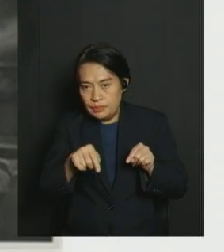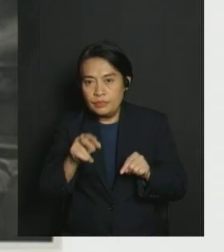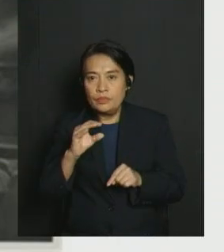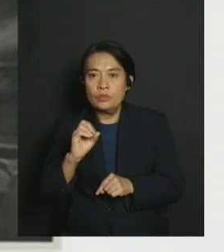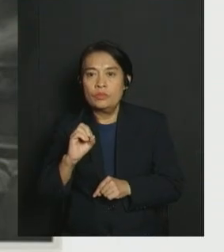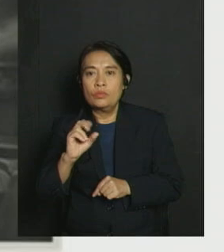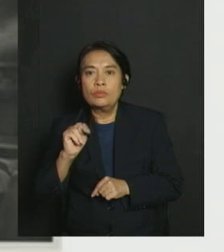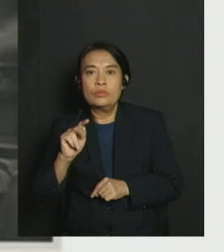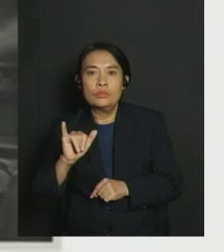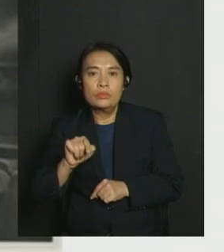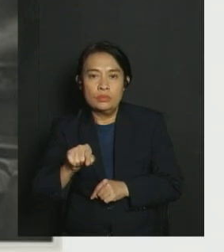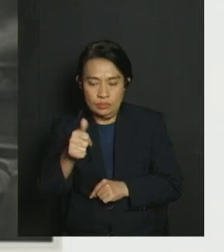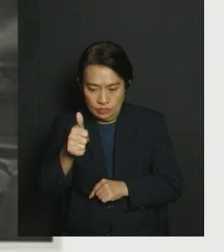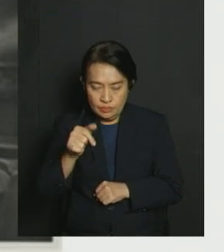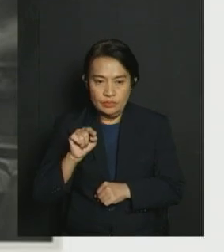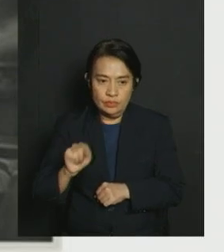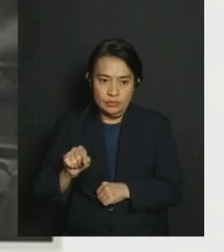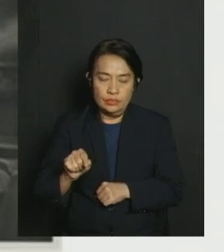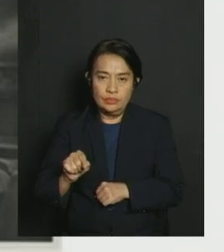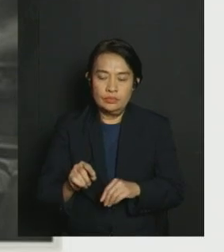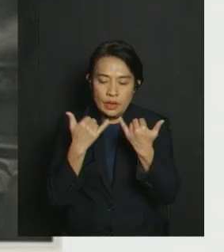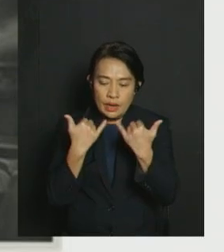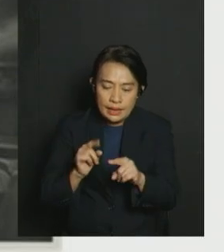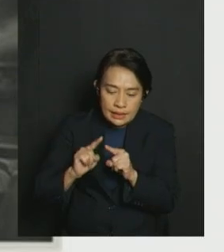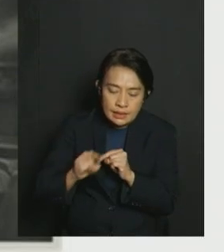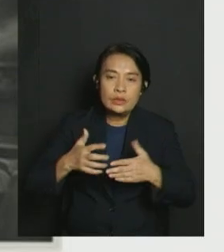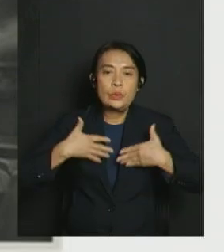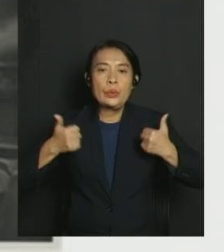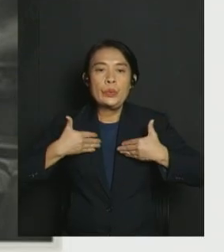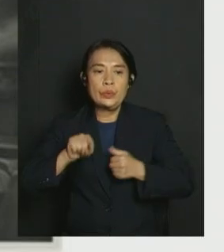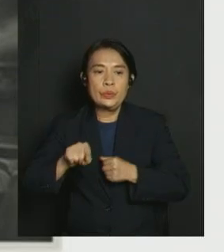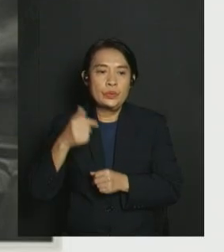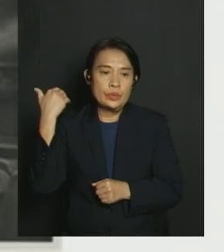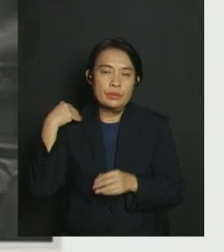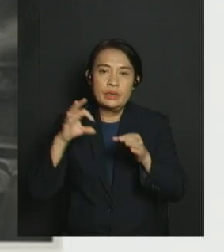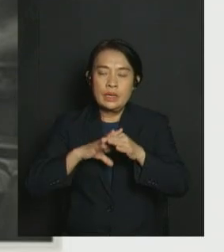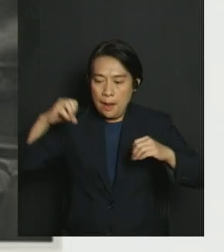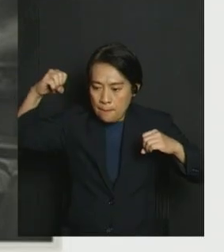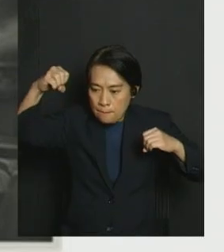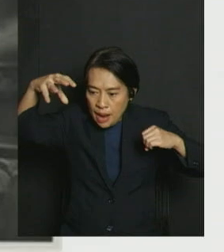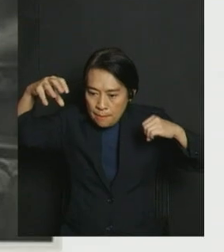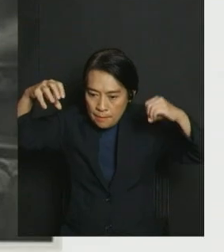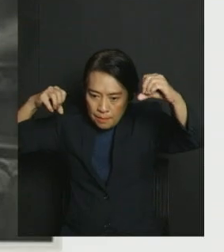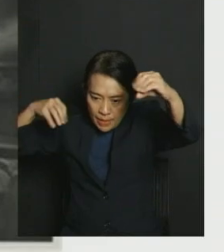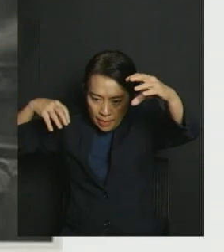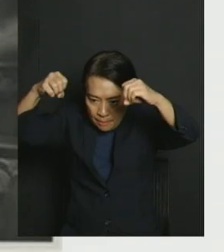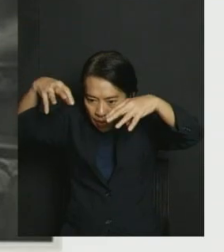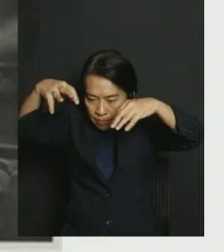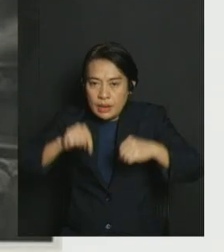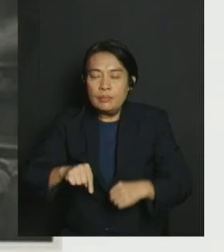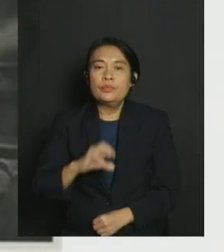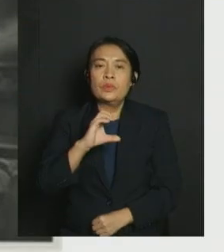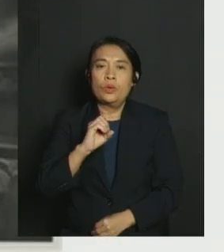lighting, thinking about what it looks like at night. So this is all happening in Coney Island, really before it started